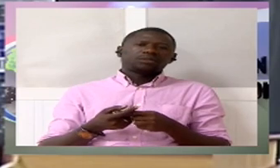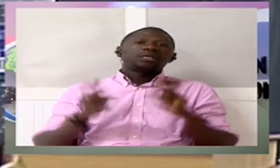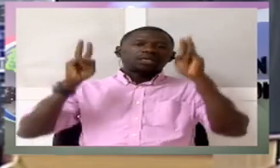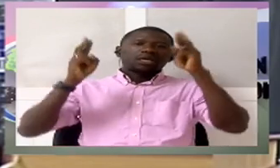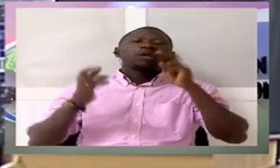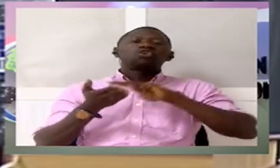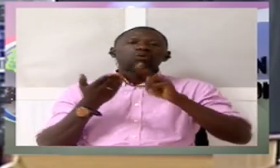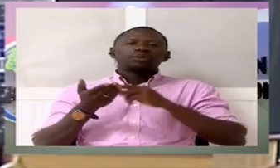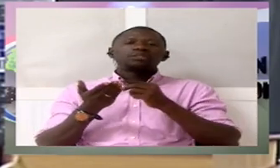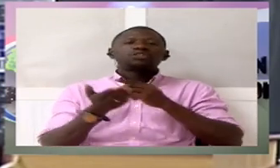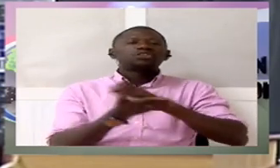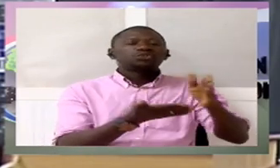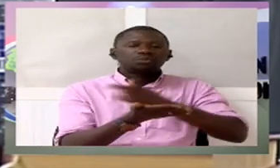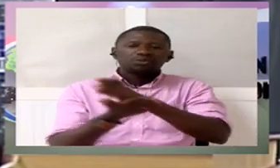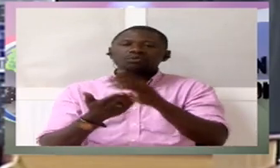distributed sugar.